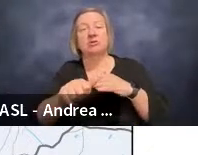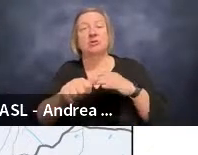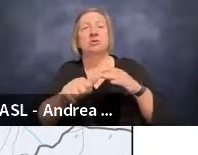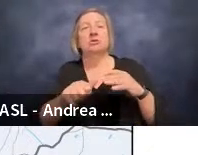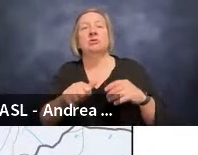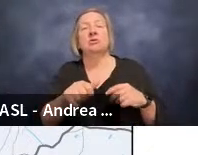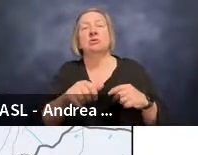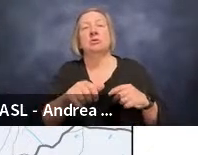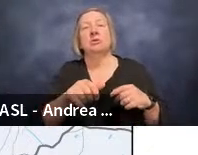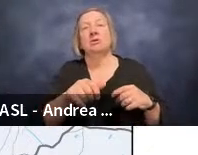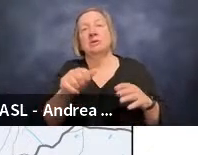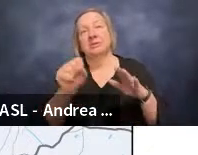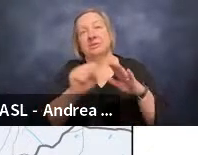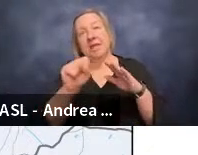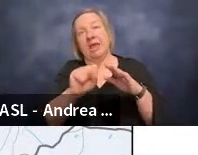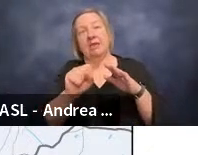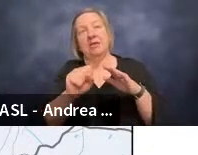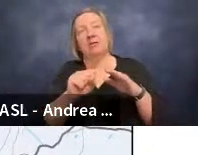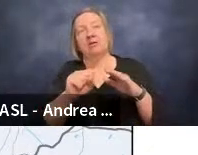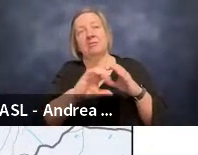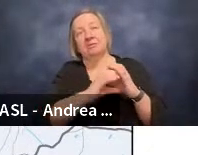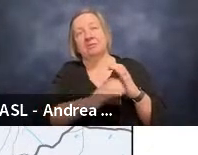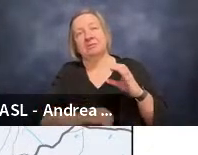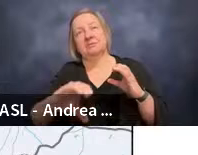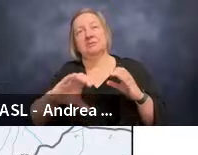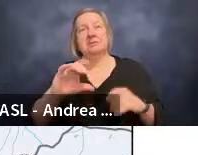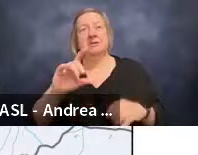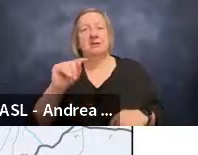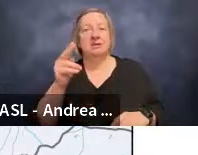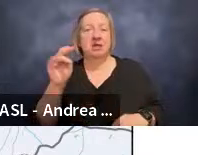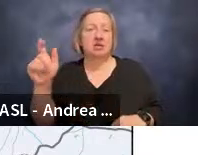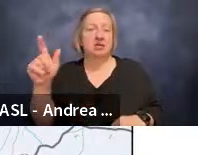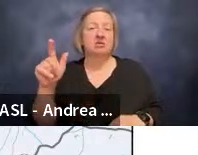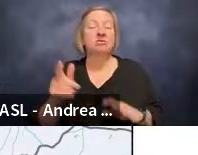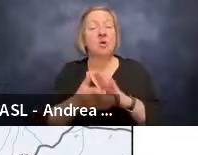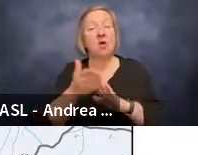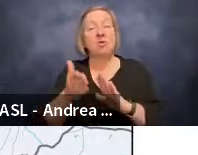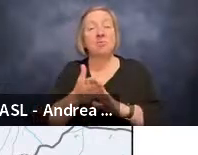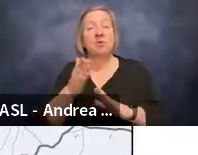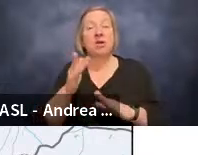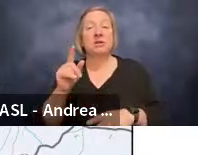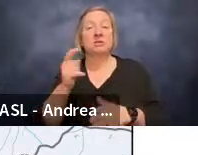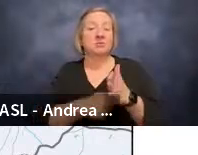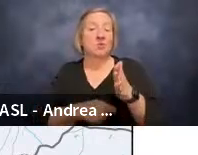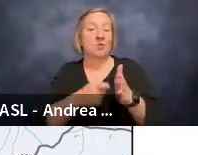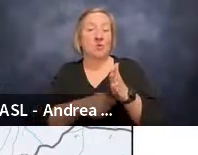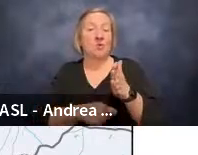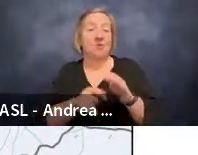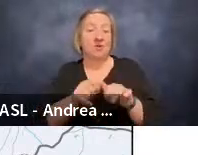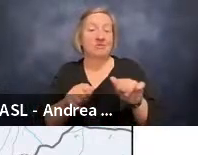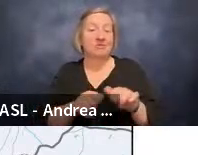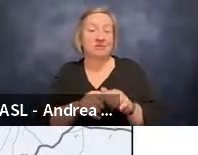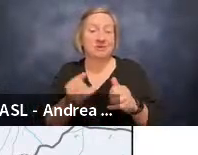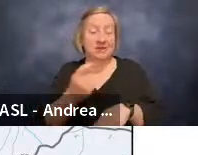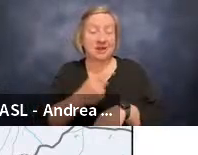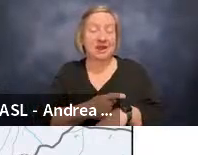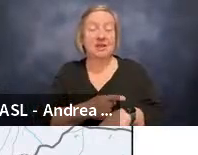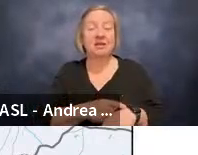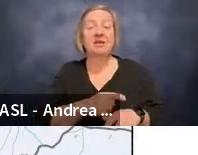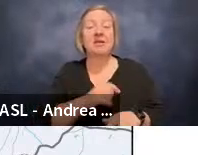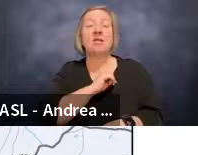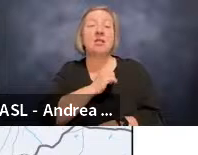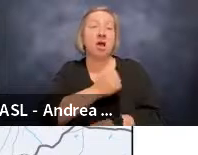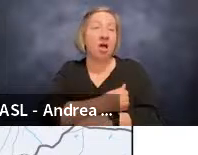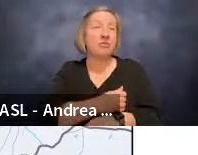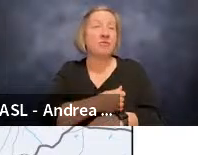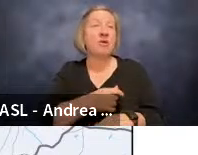goes underneath Seattle. So again, operating toll facilities today. Now the authorized toll facilities, now why